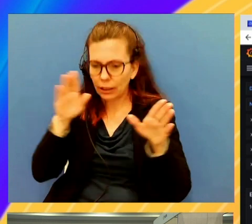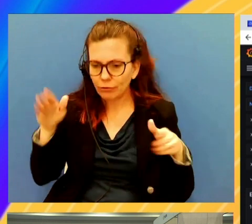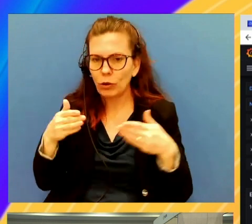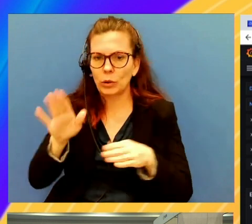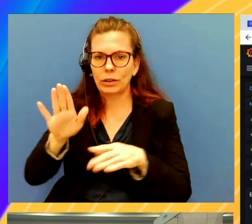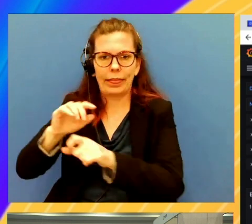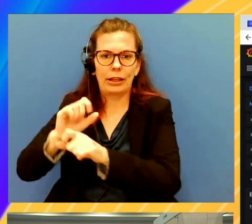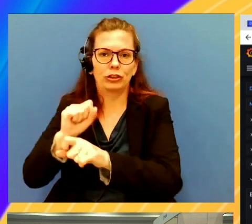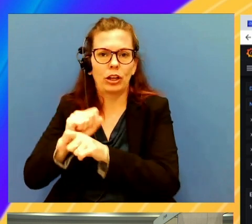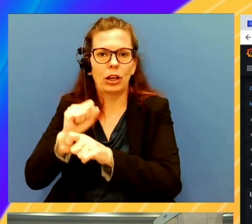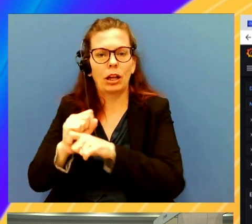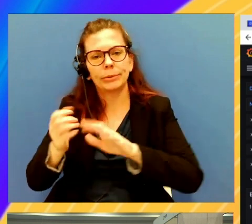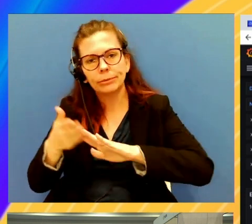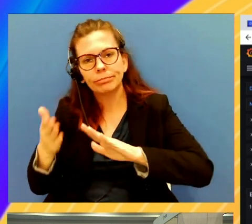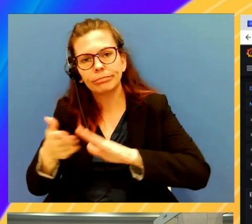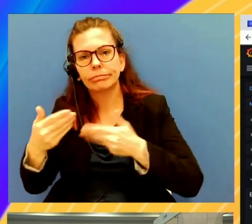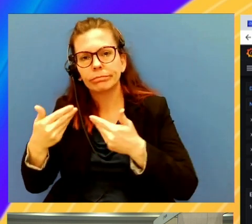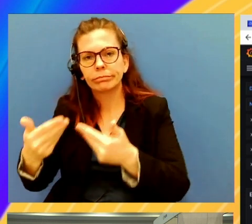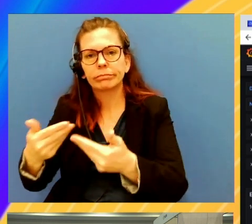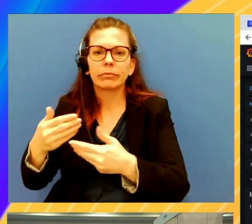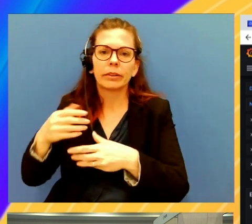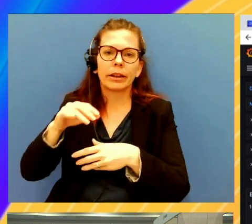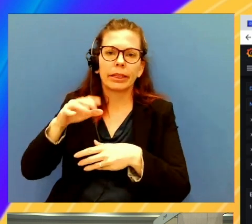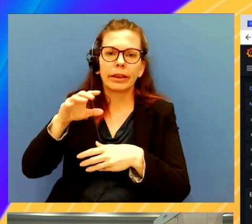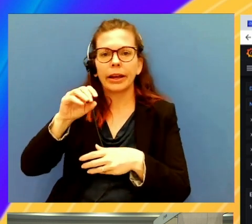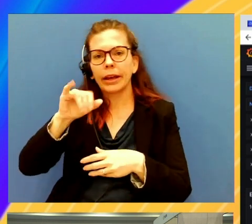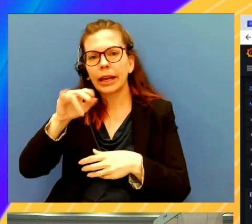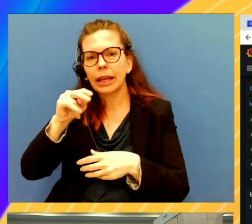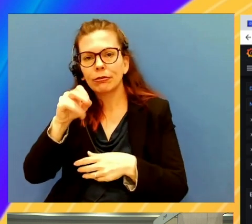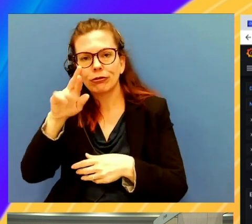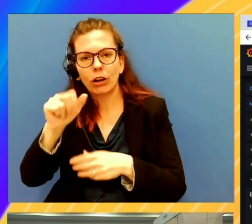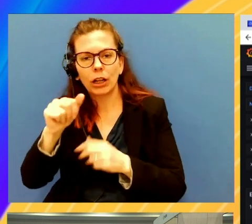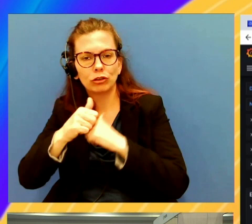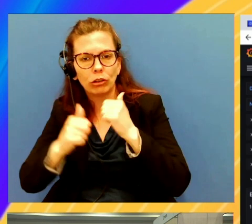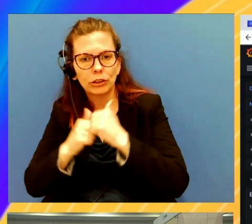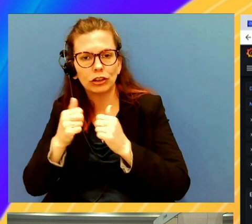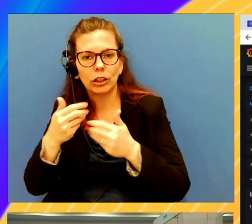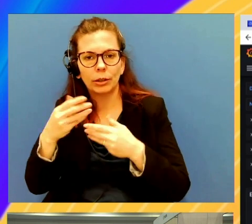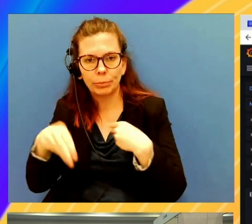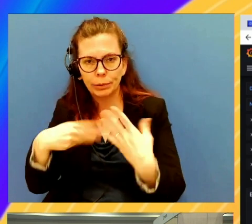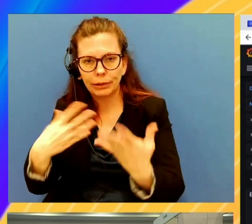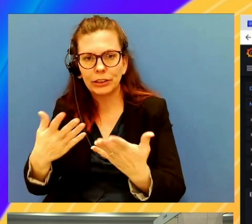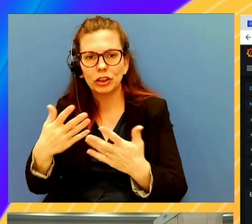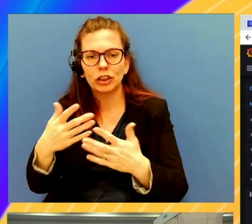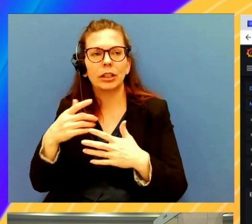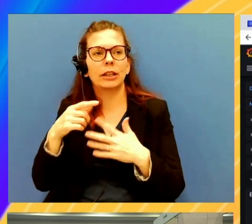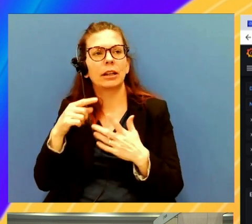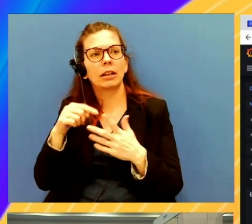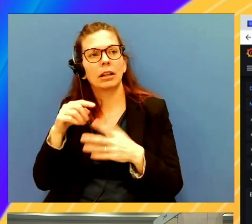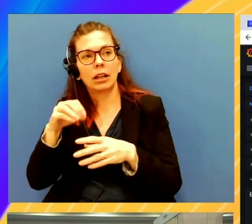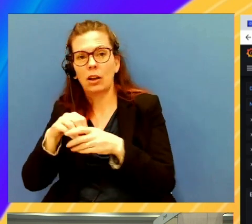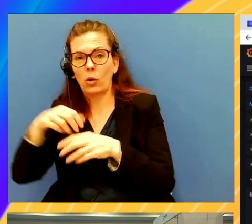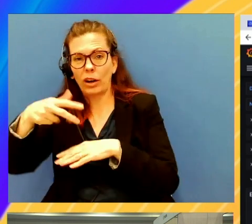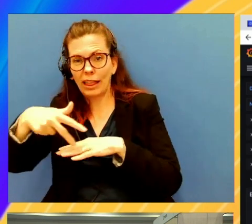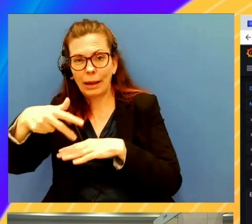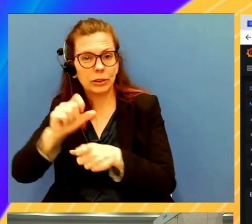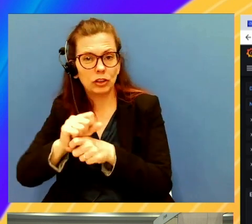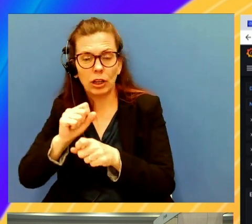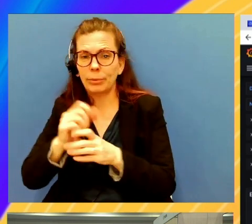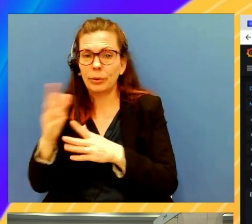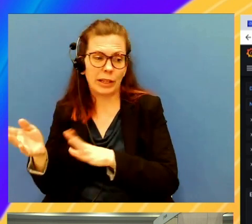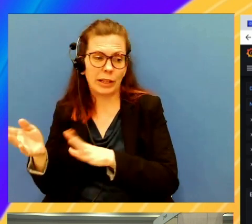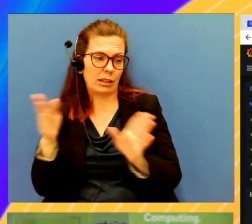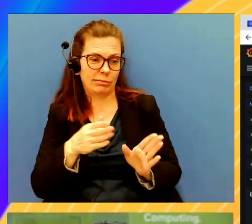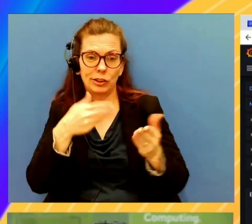the jobs and spinning them up. No infrastructure provisioned for to run their jobs on EMR and EKS. No infrastructure provisioned to have a Prometheus